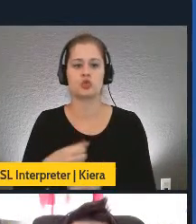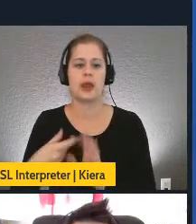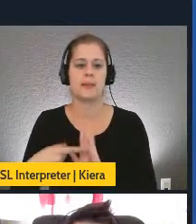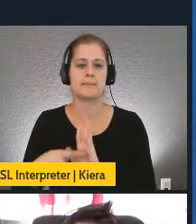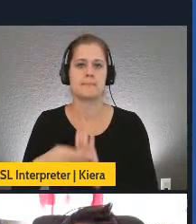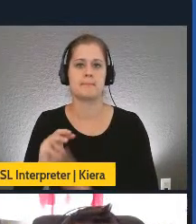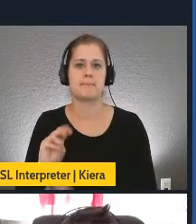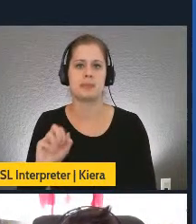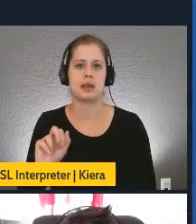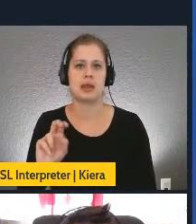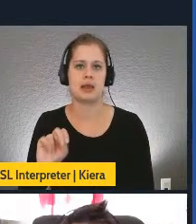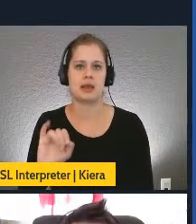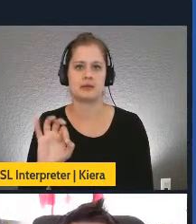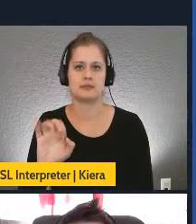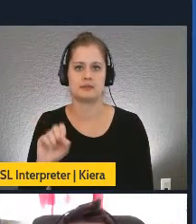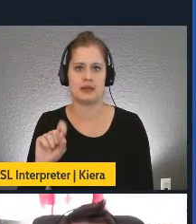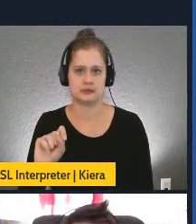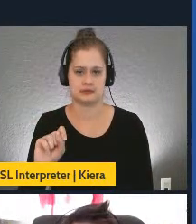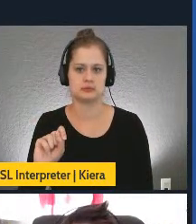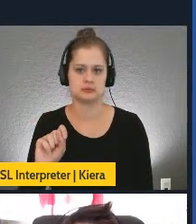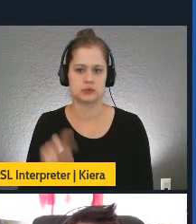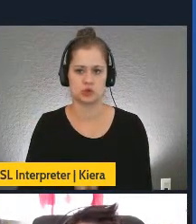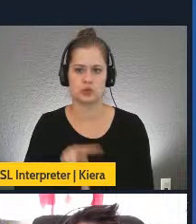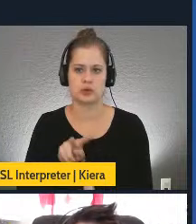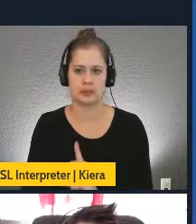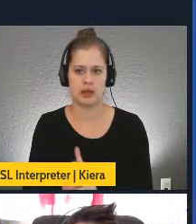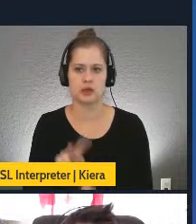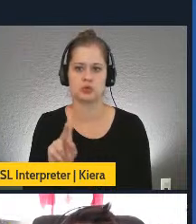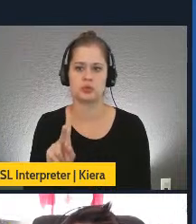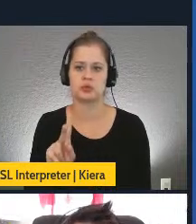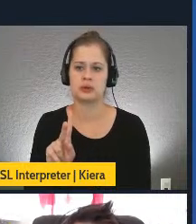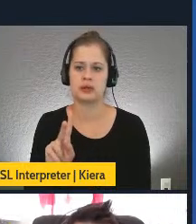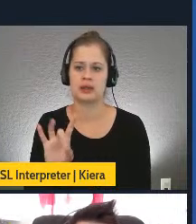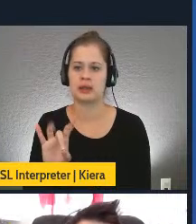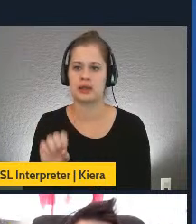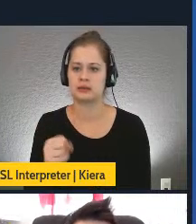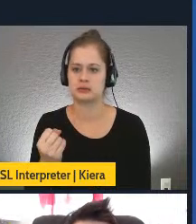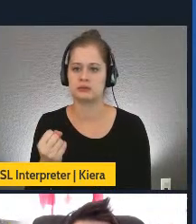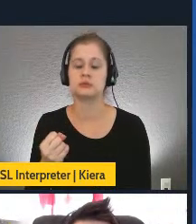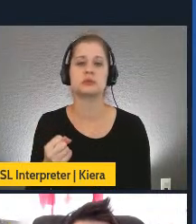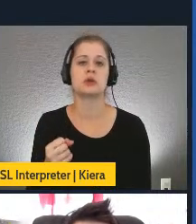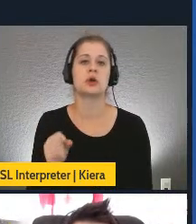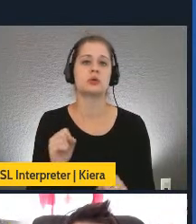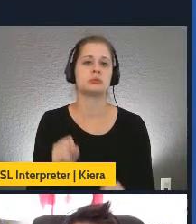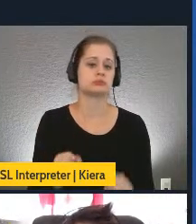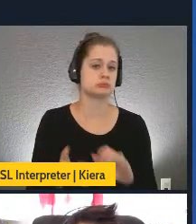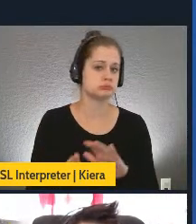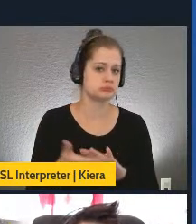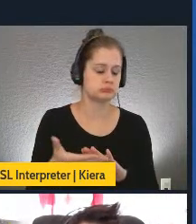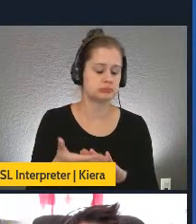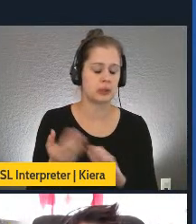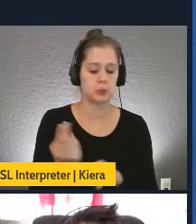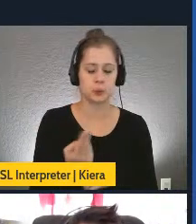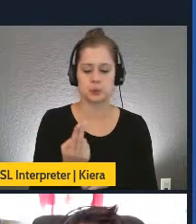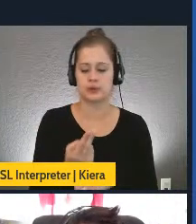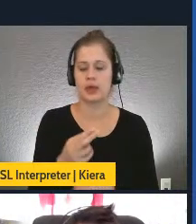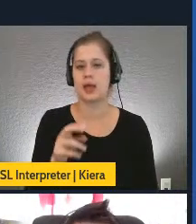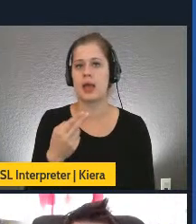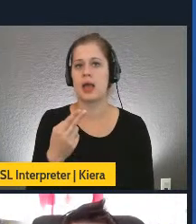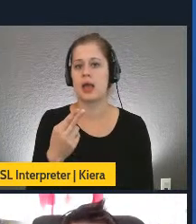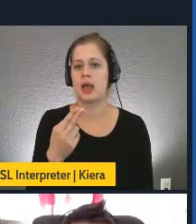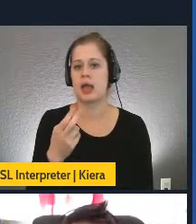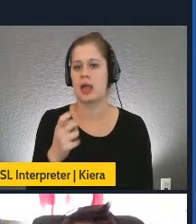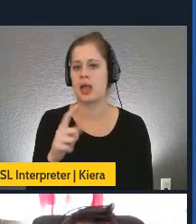then apply to Kubernetes. And you can do this by running kubectl apply, or even by using Helm